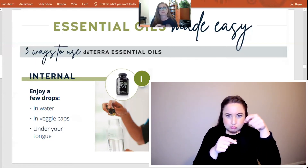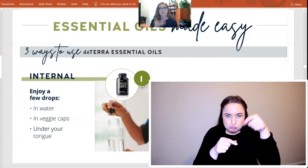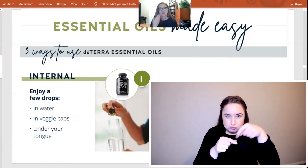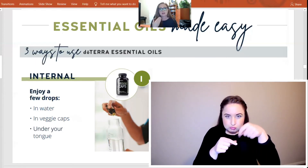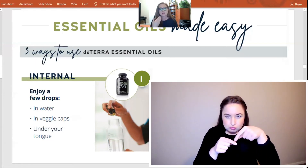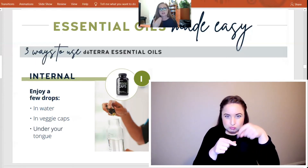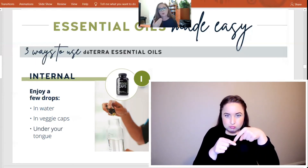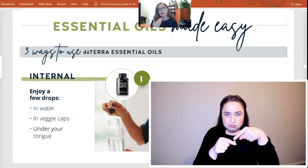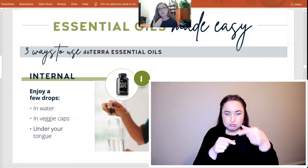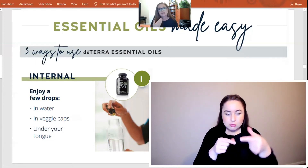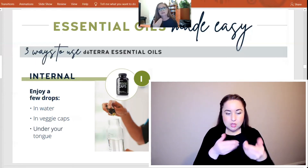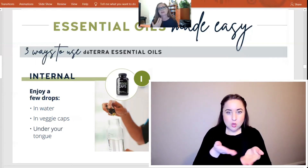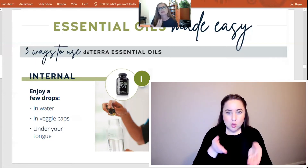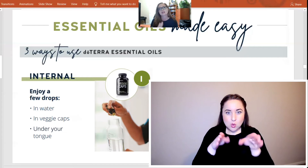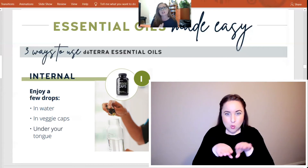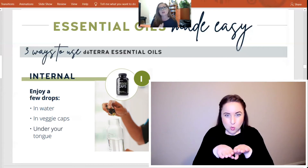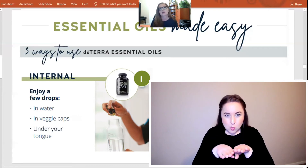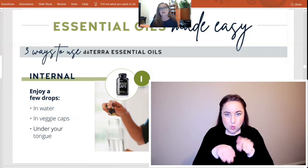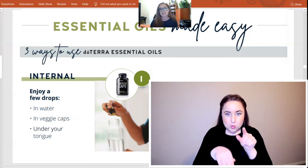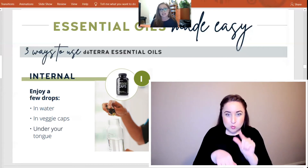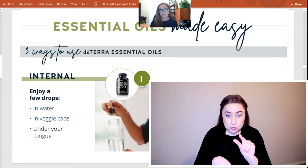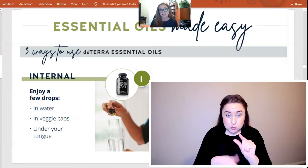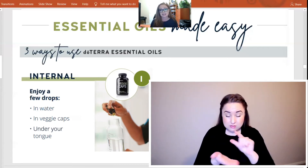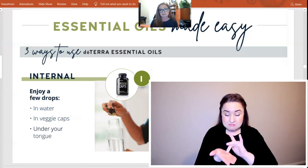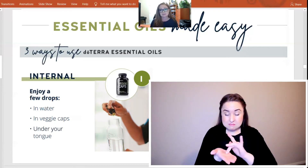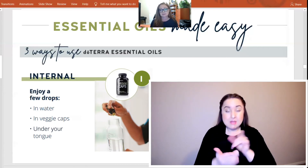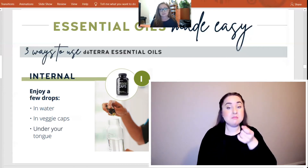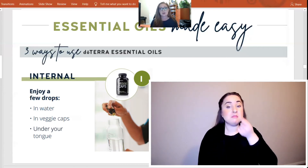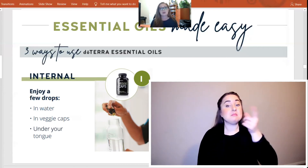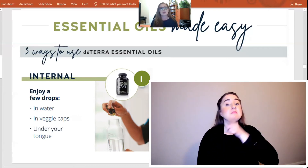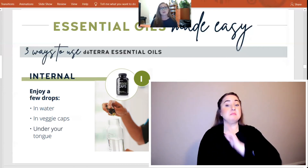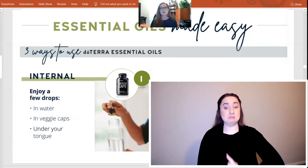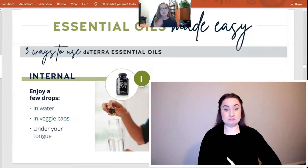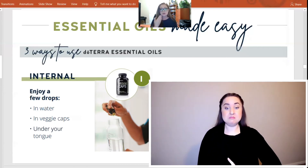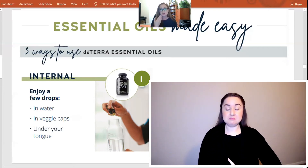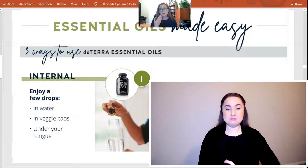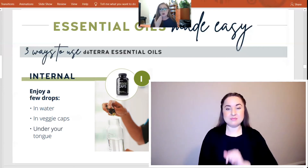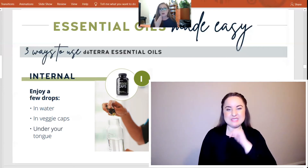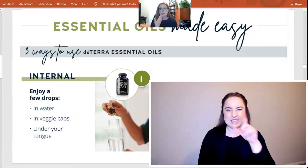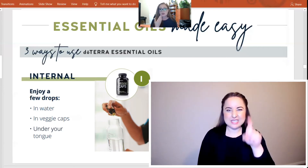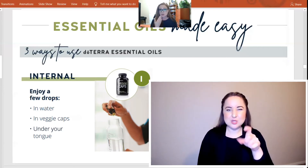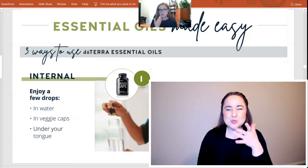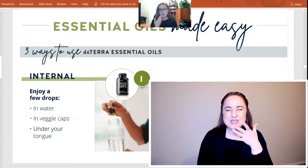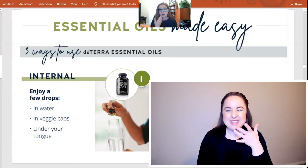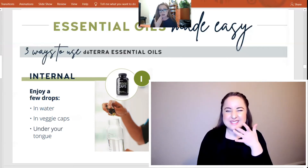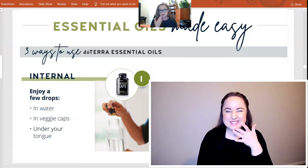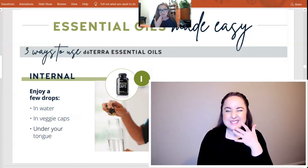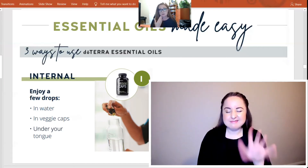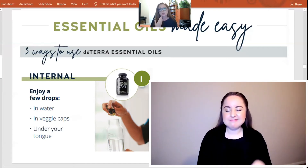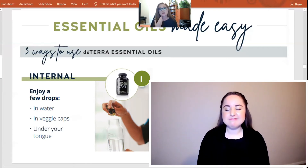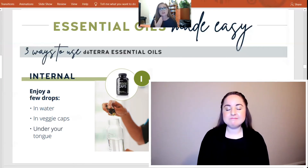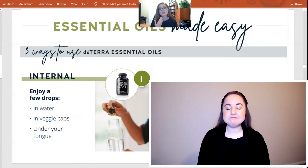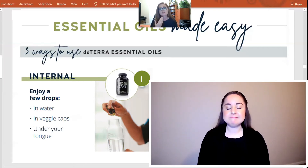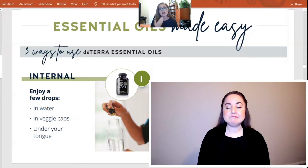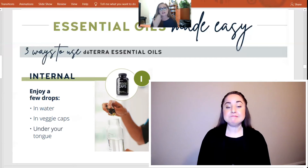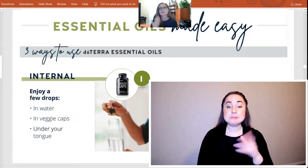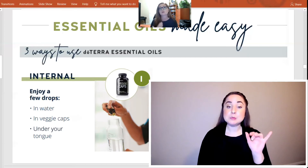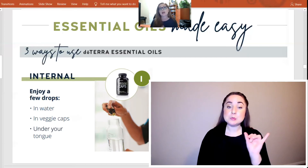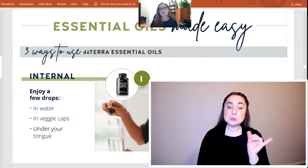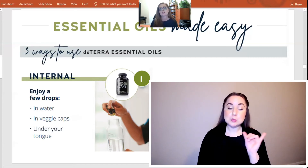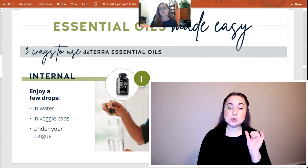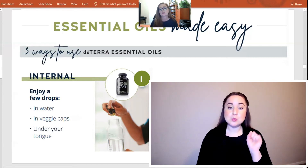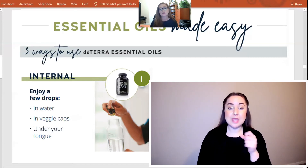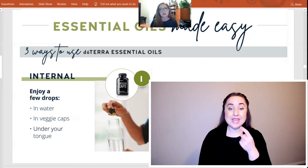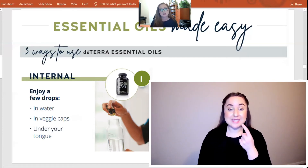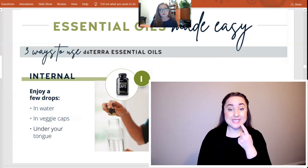and swallow it and then you don't have to taste it. You can also drop under your tongue which is the fastest